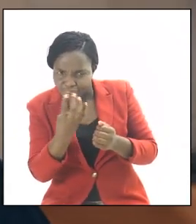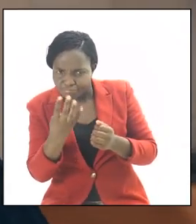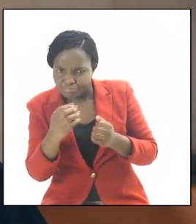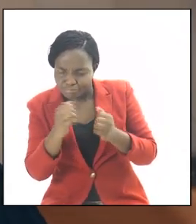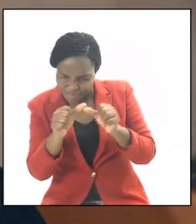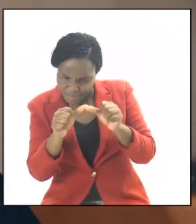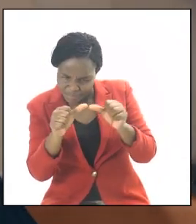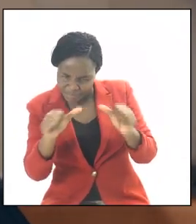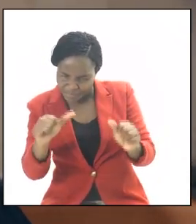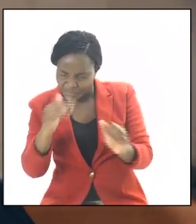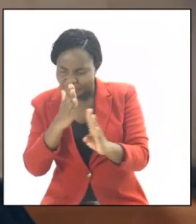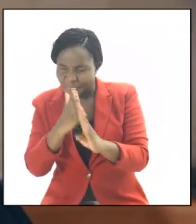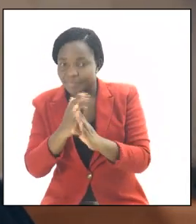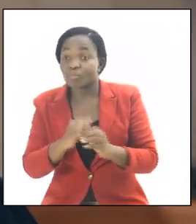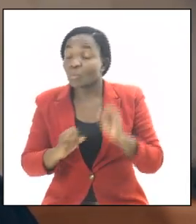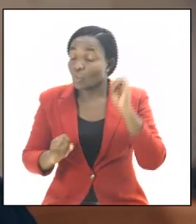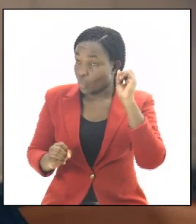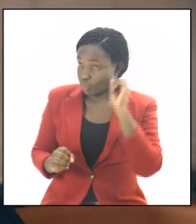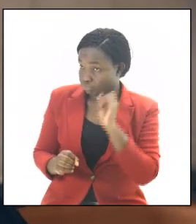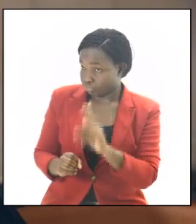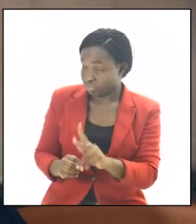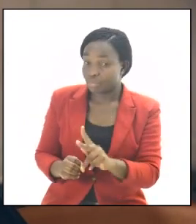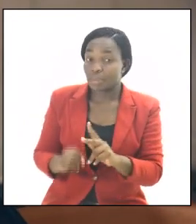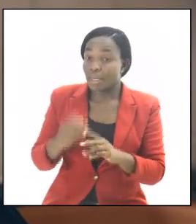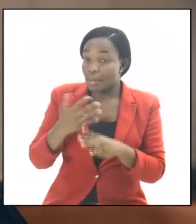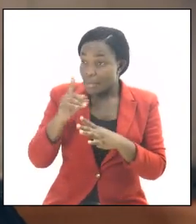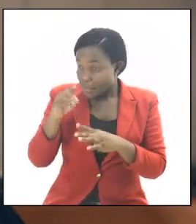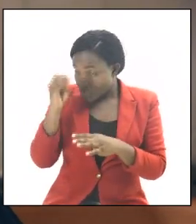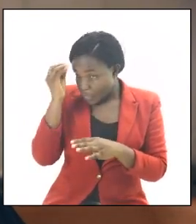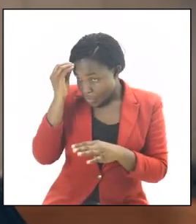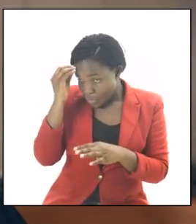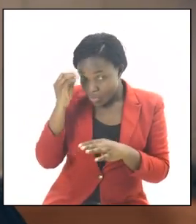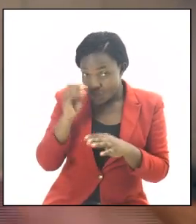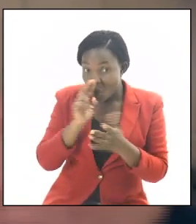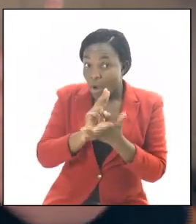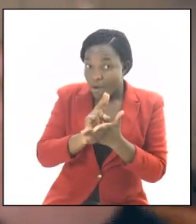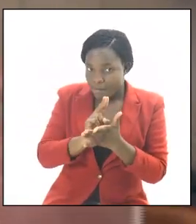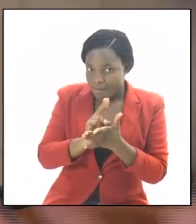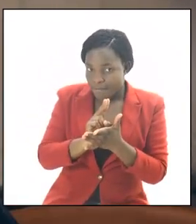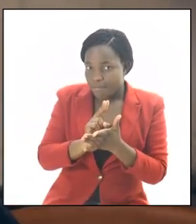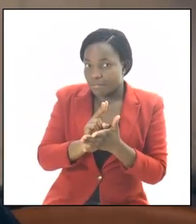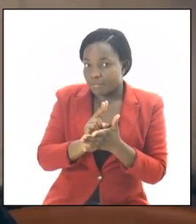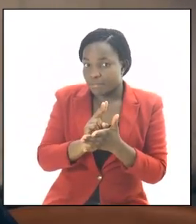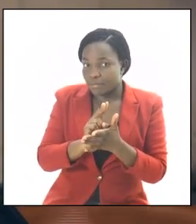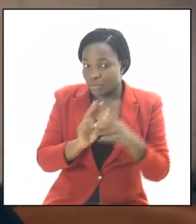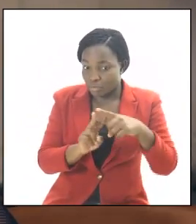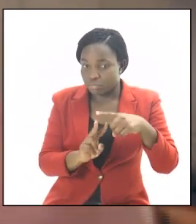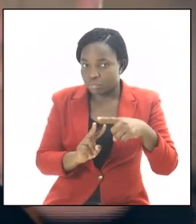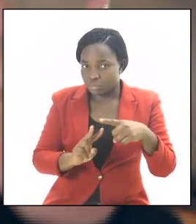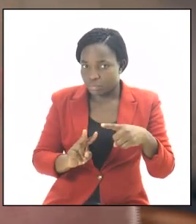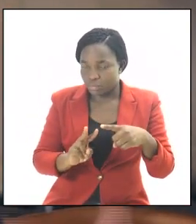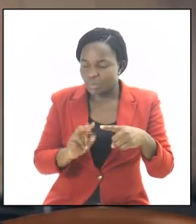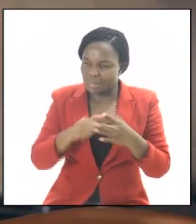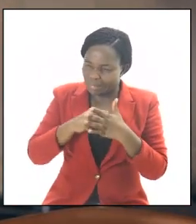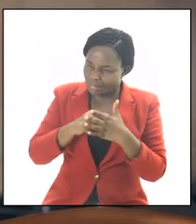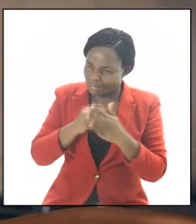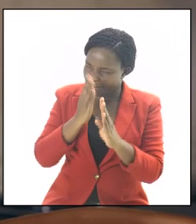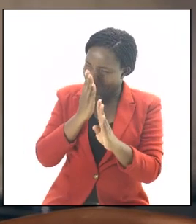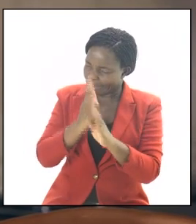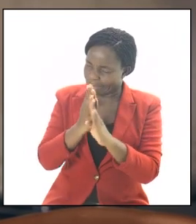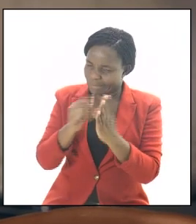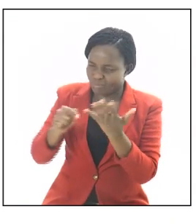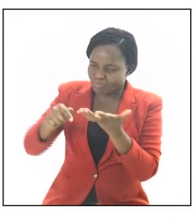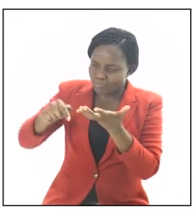measuring. All right then, because we know the value of pi, we should find a more accurate distance around the